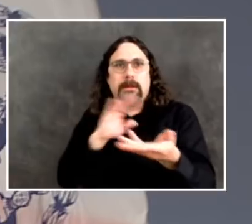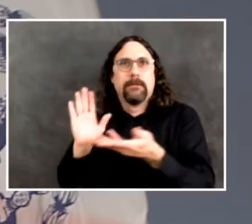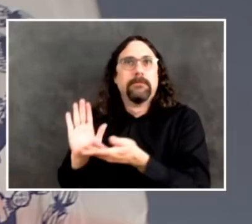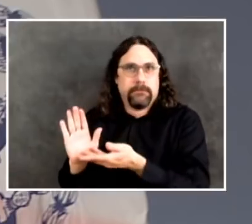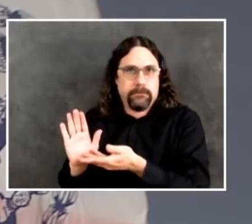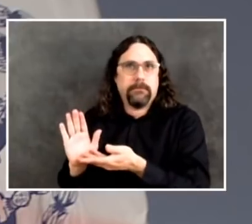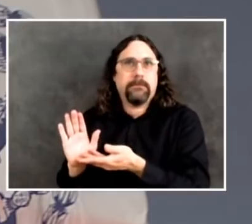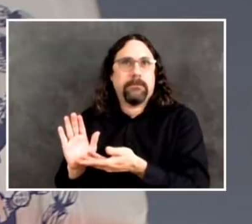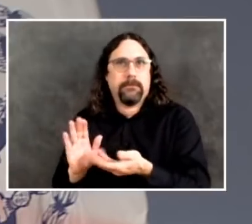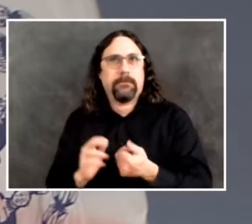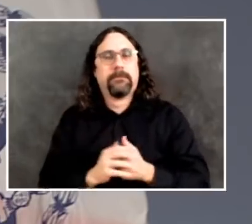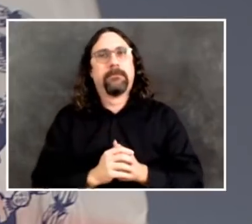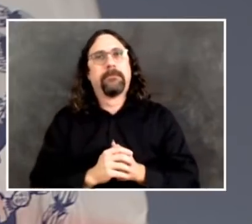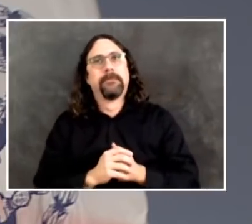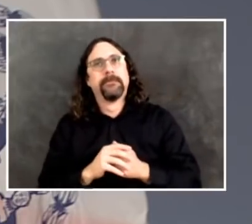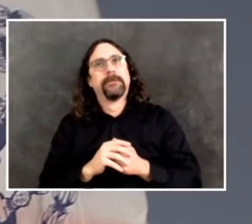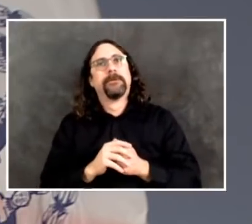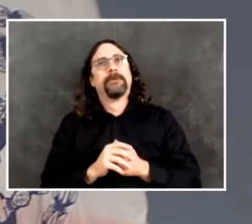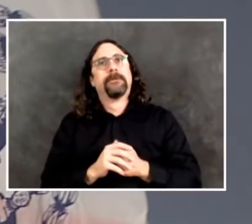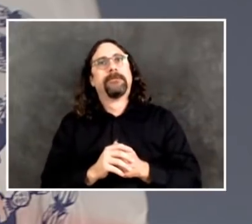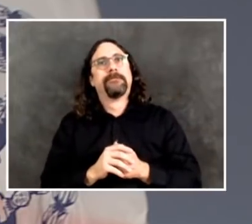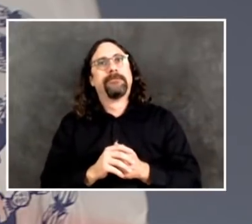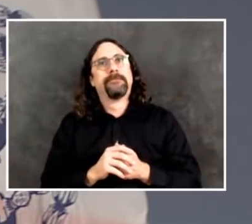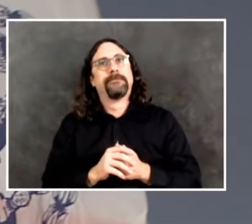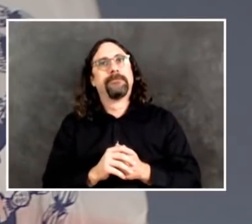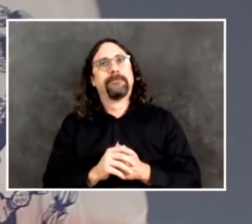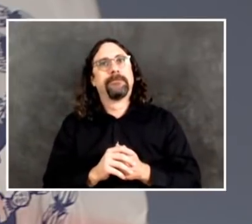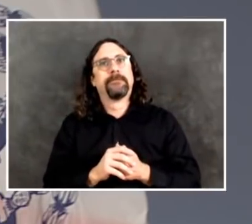from the numbers, has not been beaten yet.